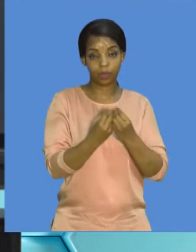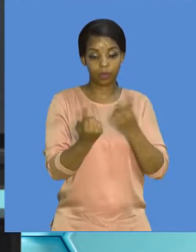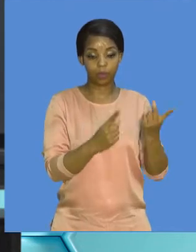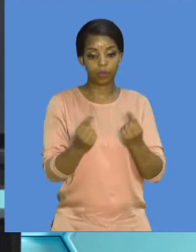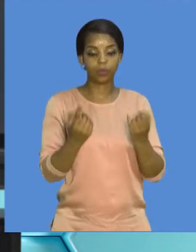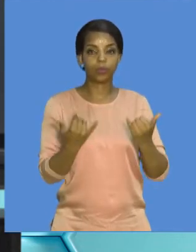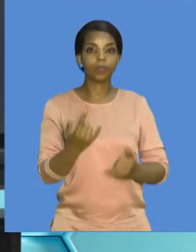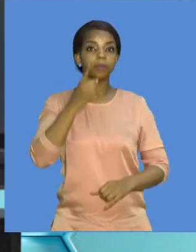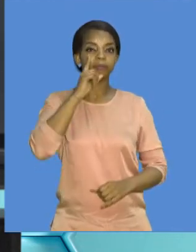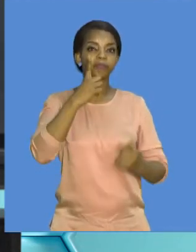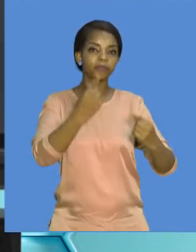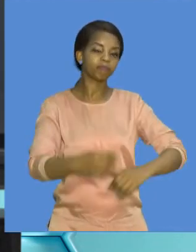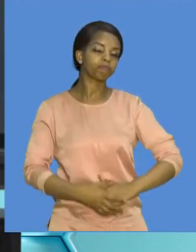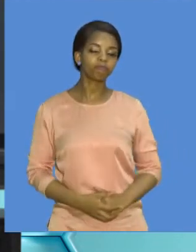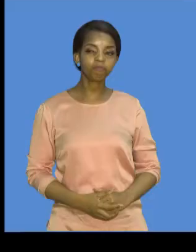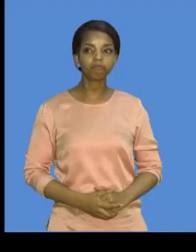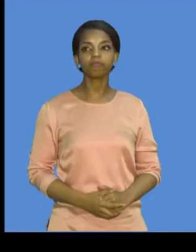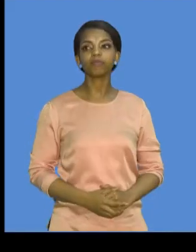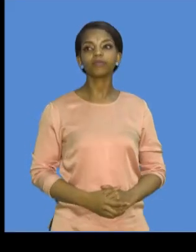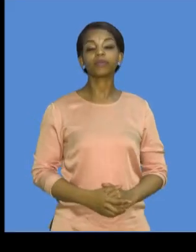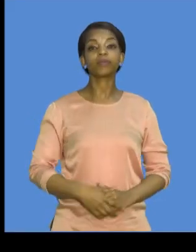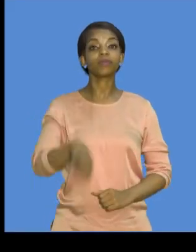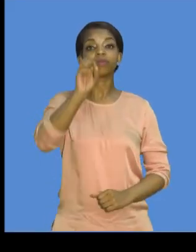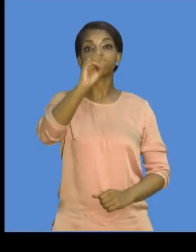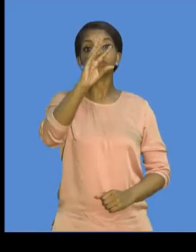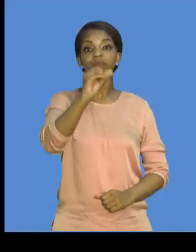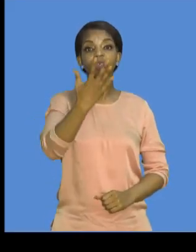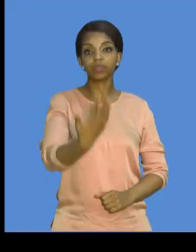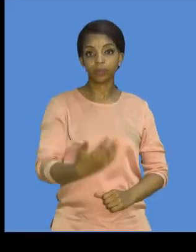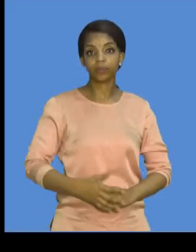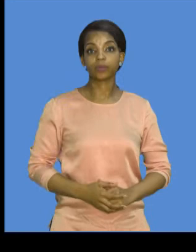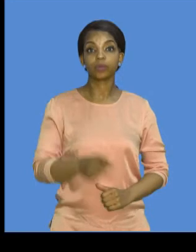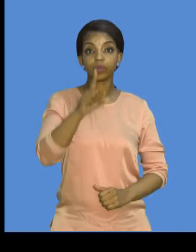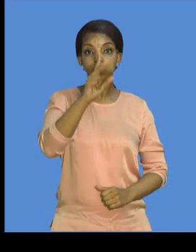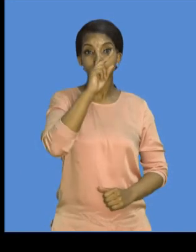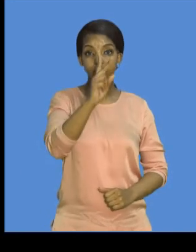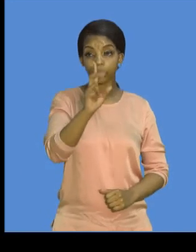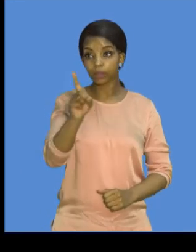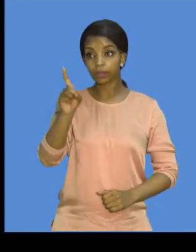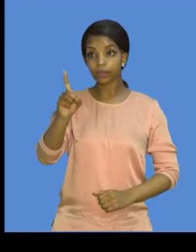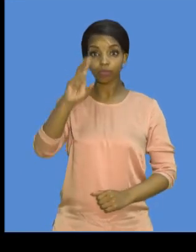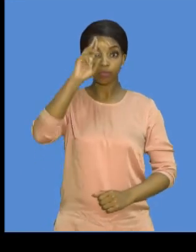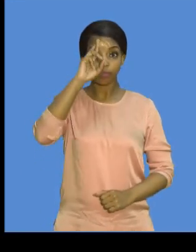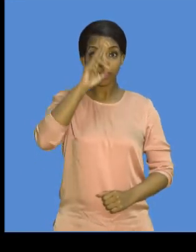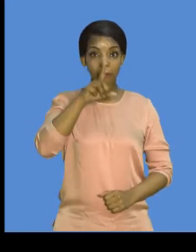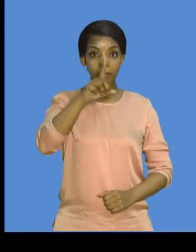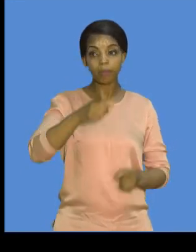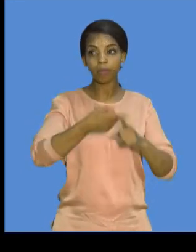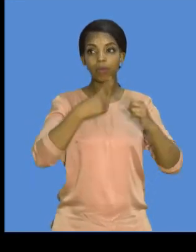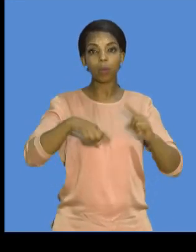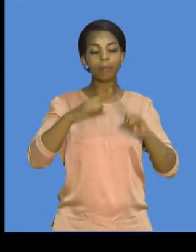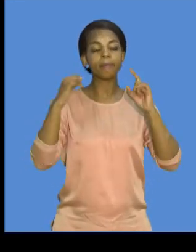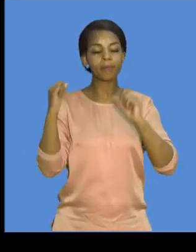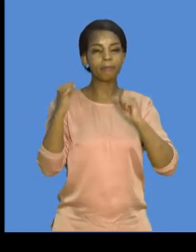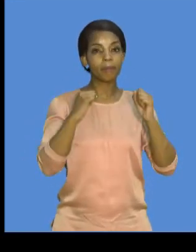to be looking at. So let's just jump right into it. So as you see here, remember that our big idea is